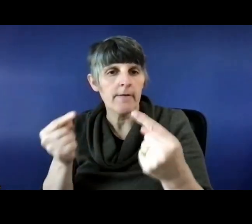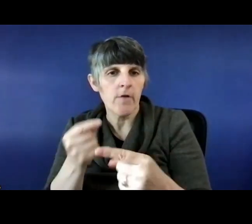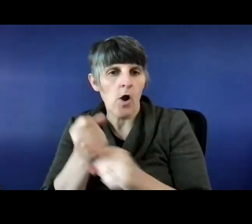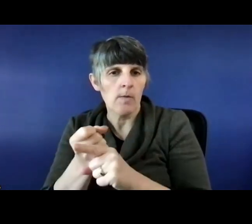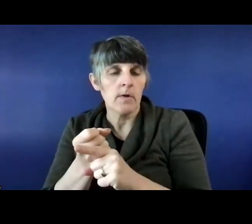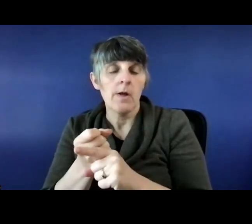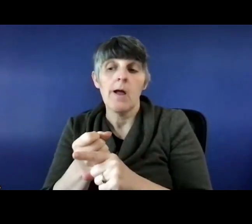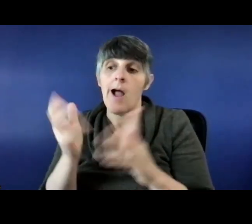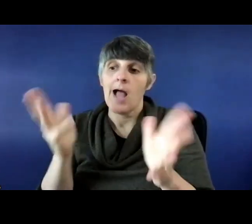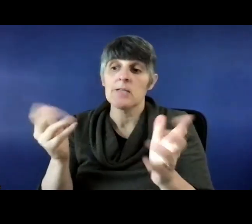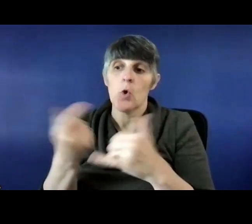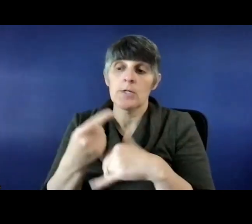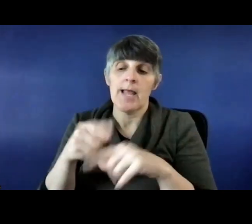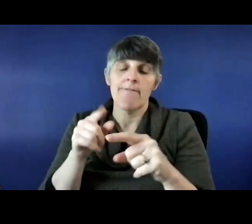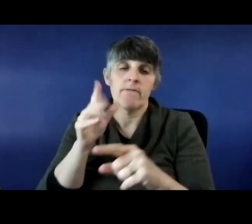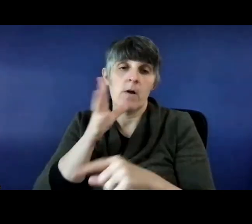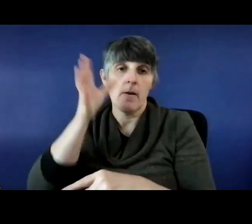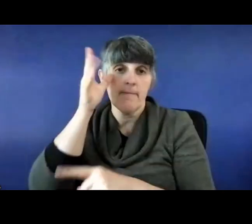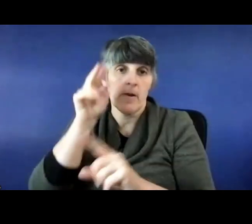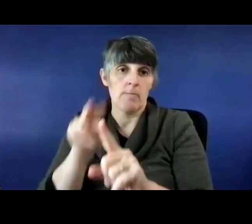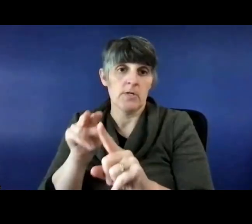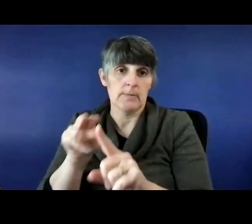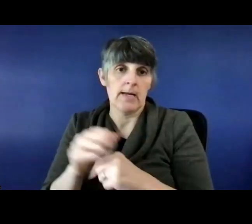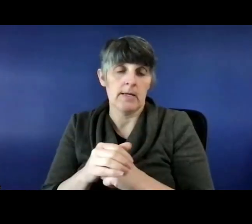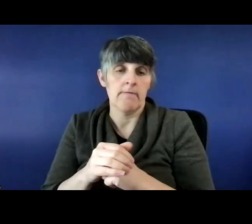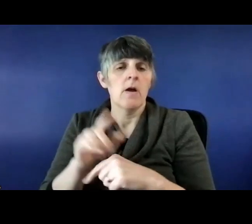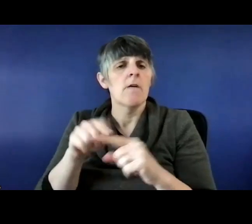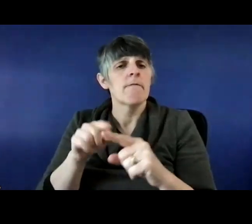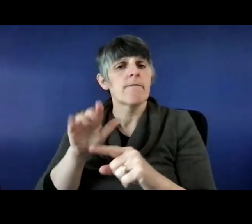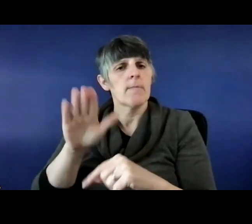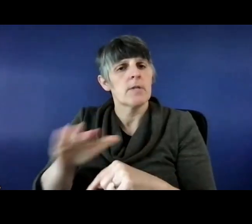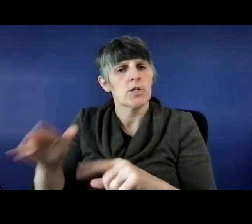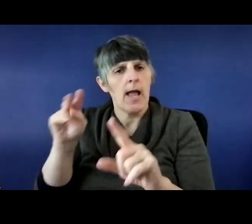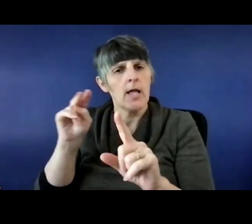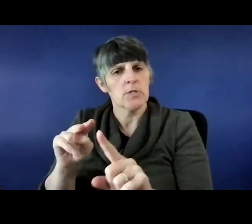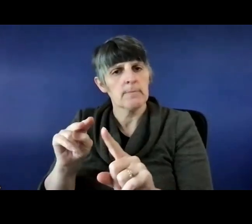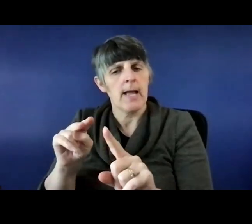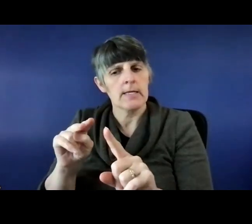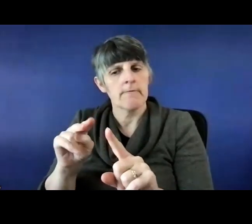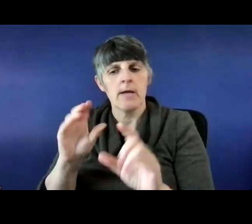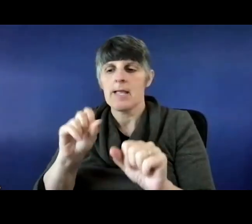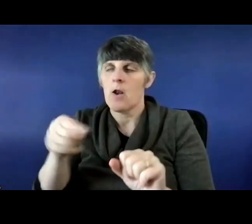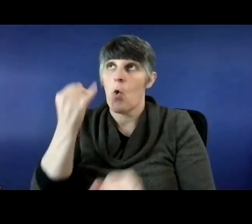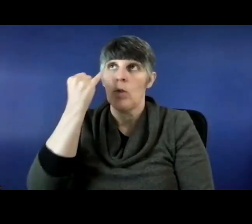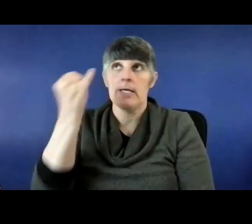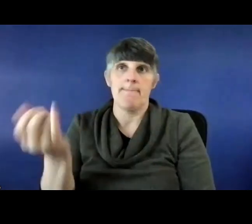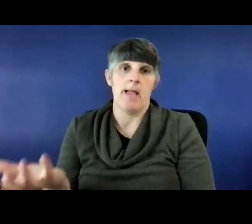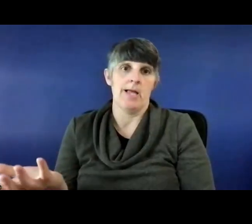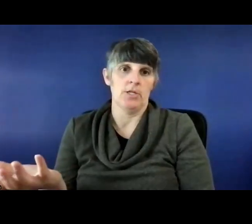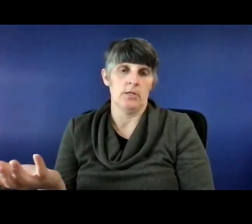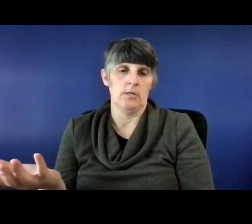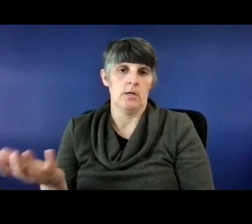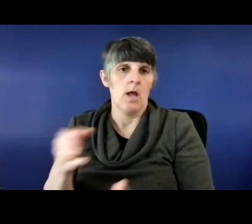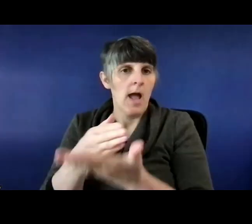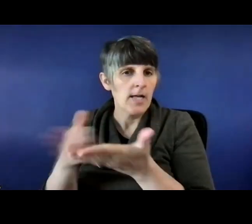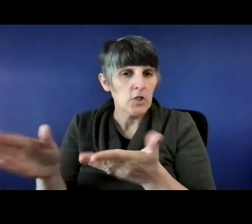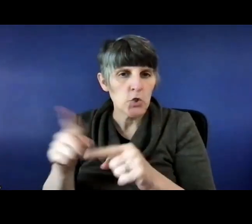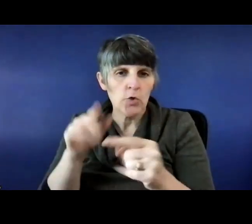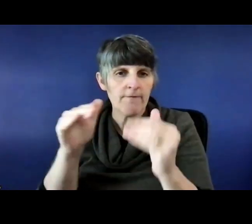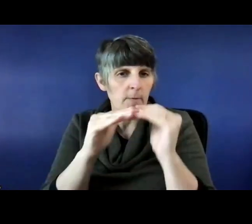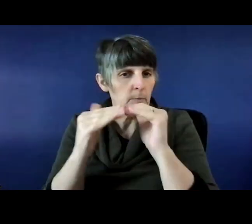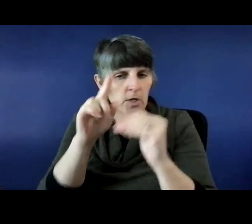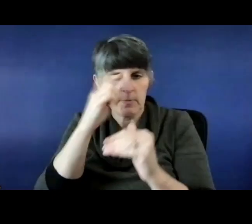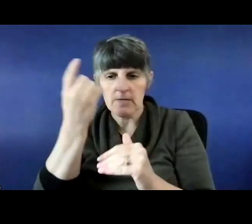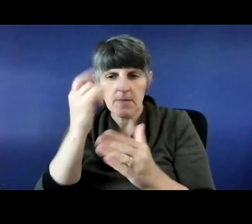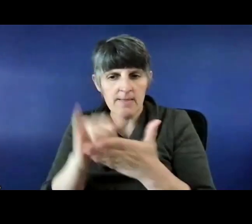I spoke today from a parent perspective, but from a child's perspective, I can only imagine being excluded from your peers because of